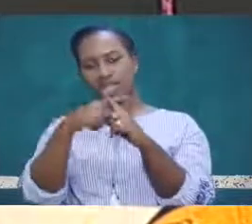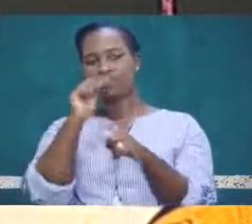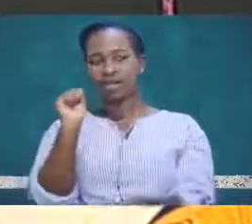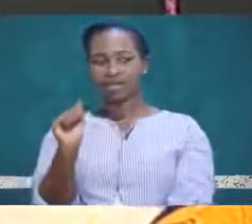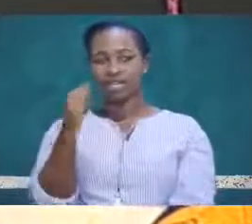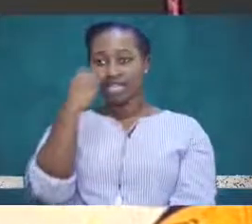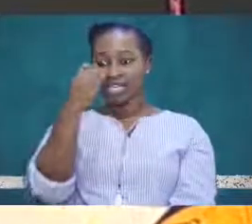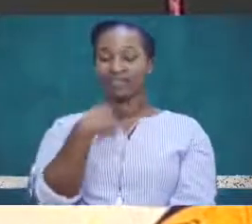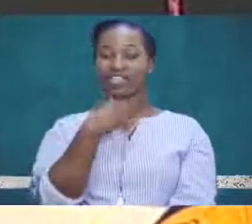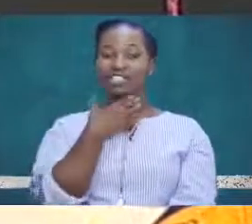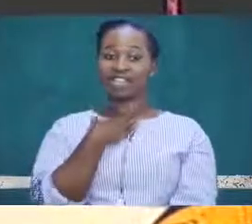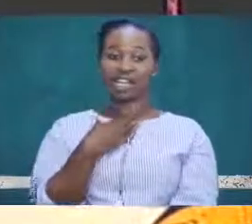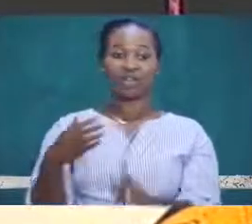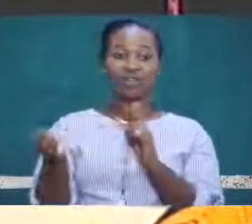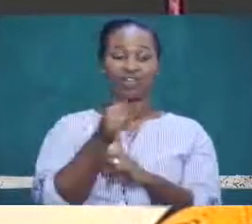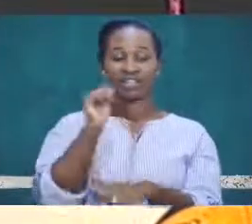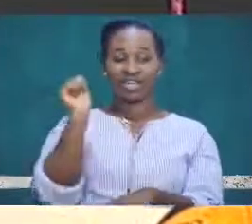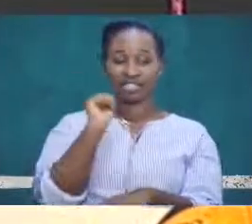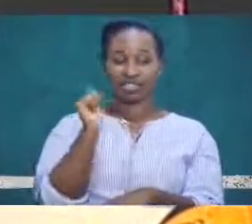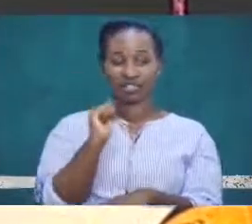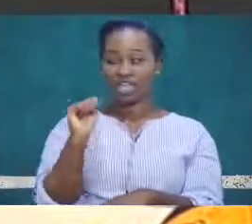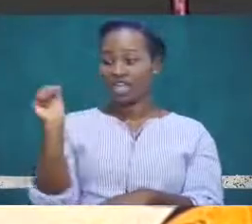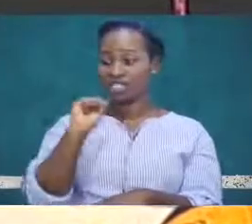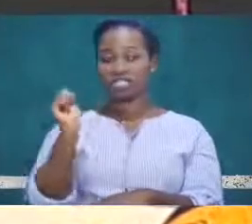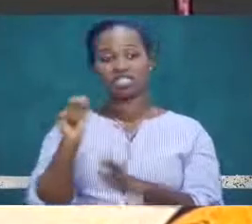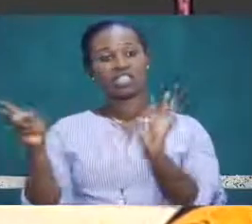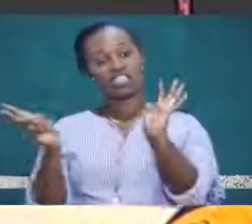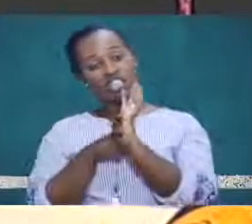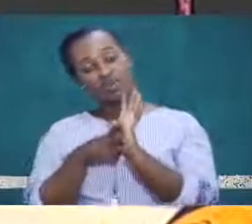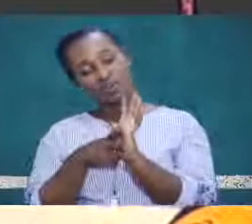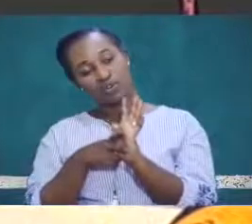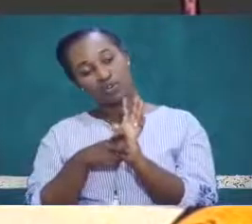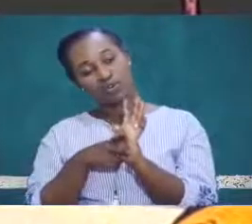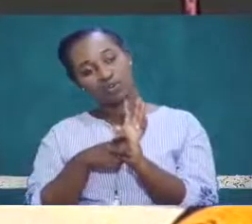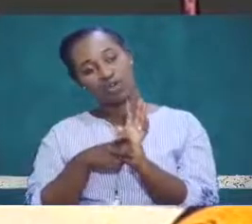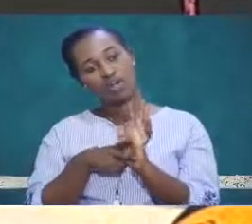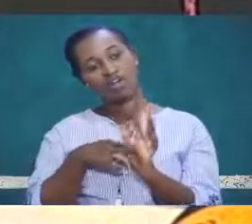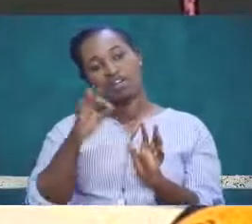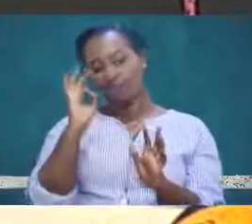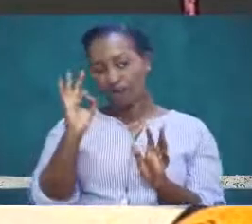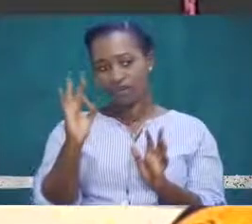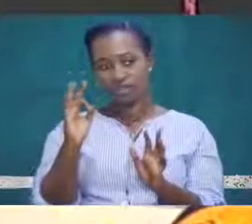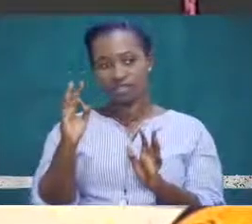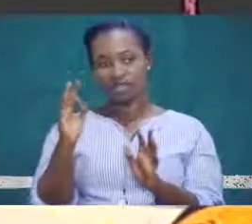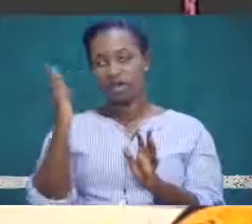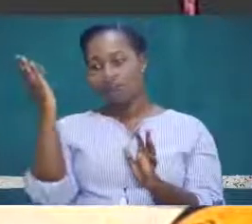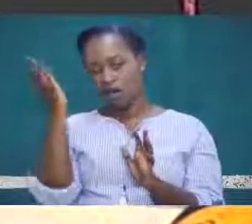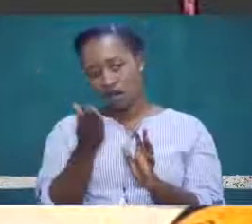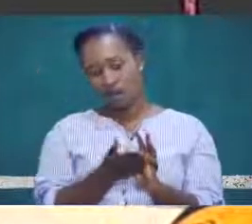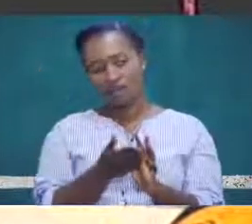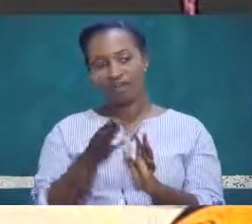If I want to get acceleration, you know what I'm going to do? I'll say acceleration is equal to force